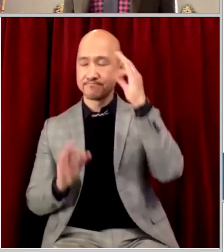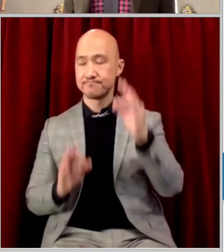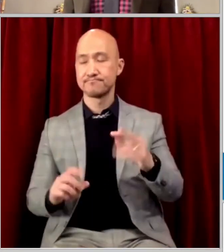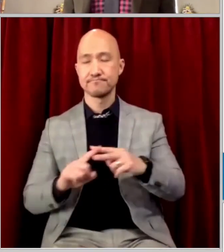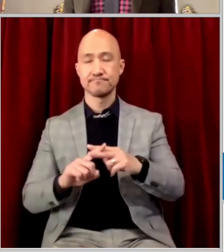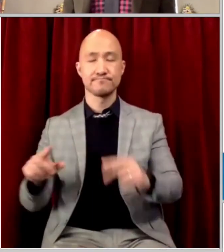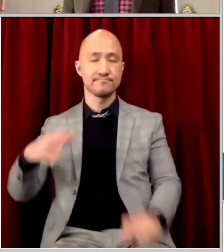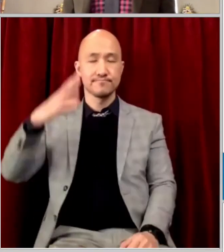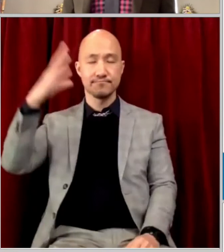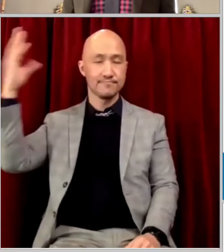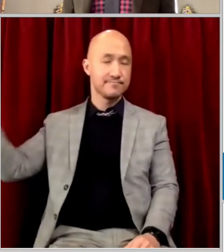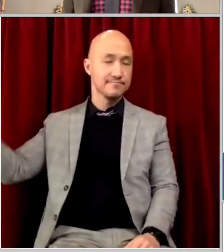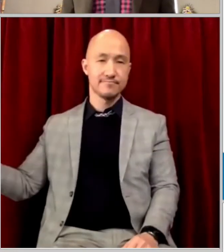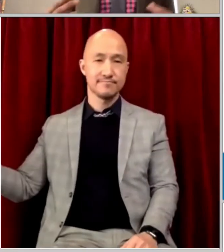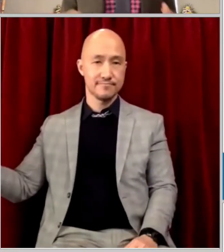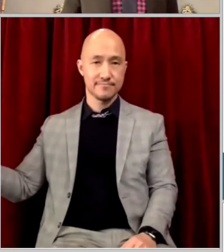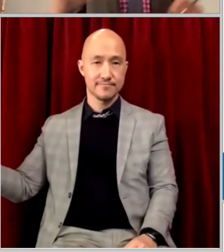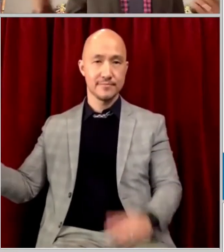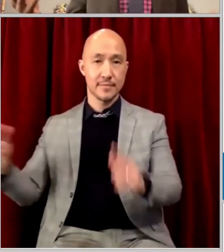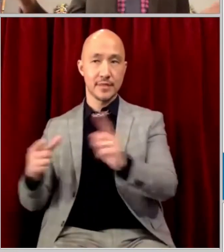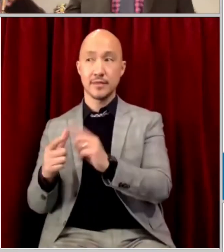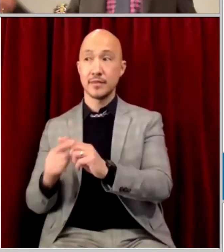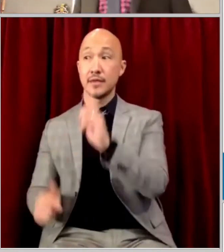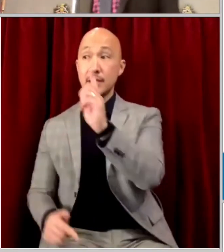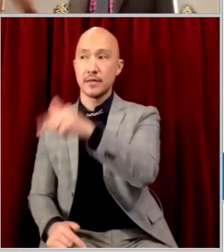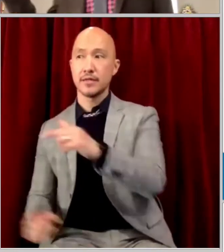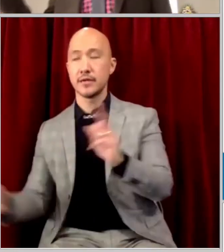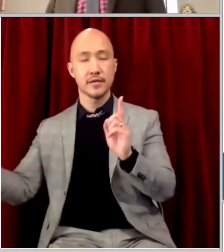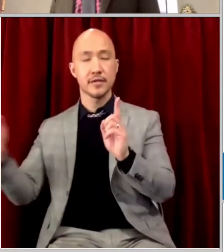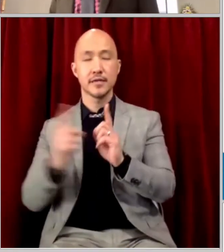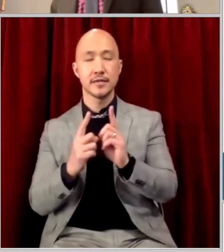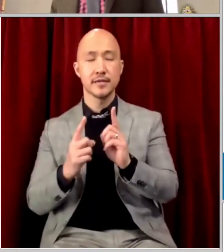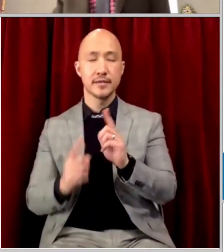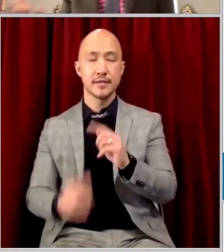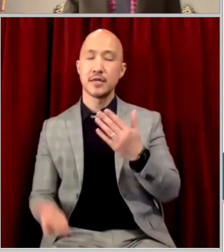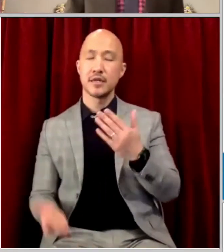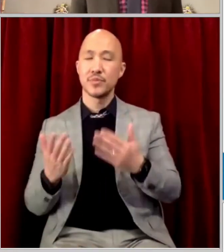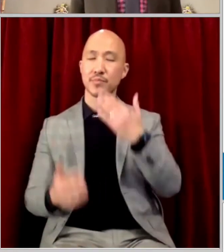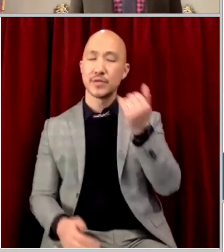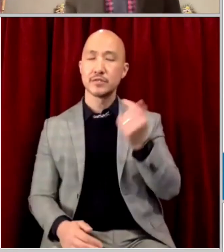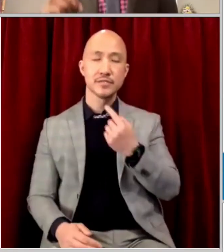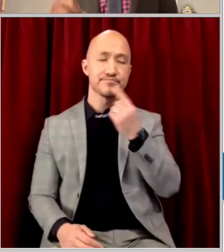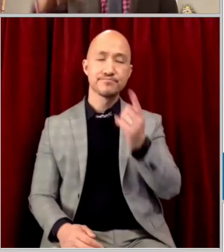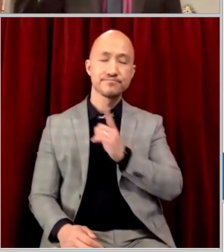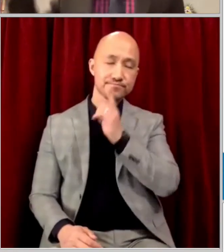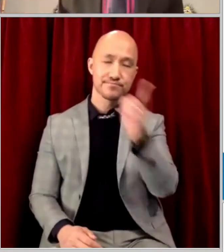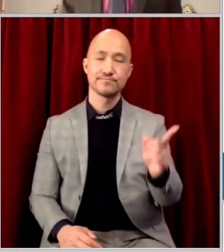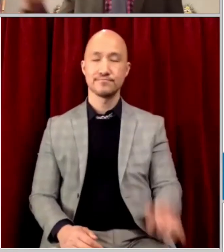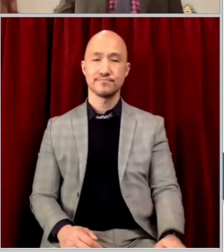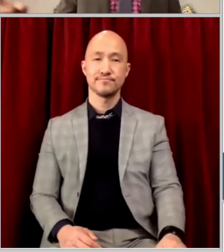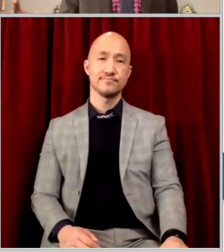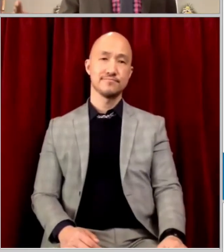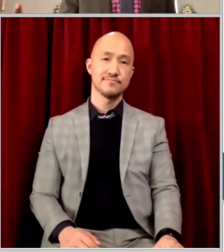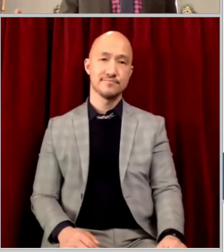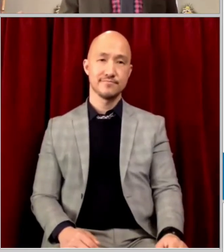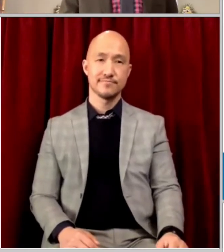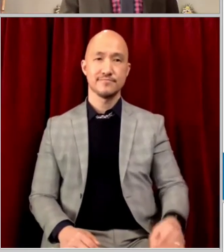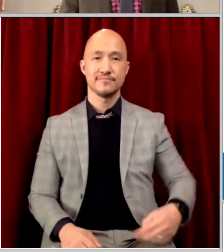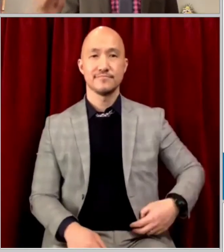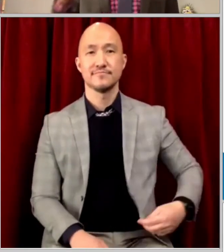this situation. And of course, they were like, okay, yeah, you're right. Let's. In fact, they were like, oh man, we shouldn't have